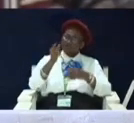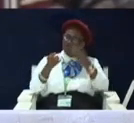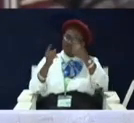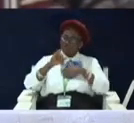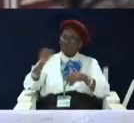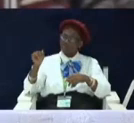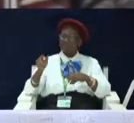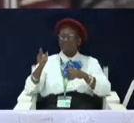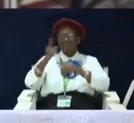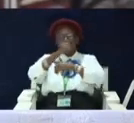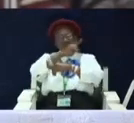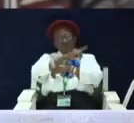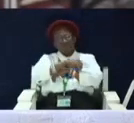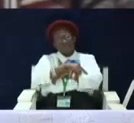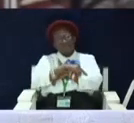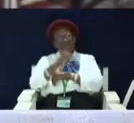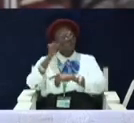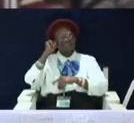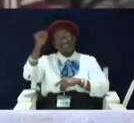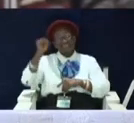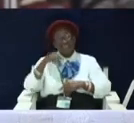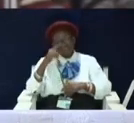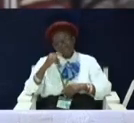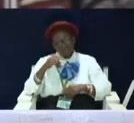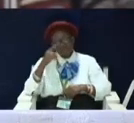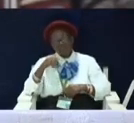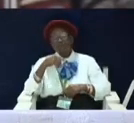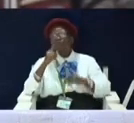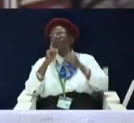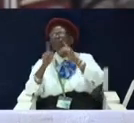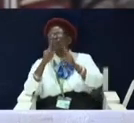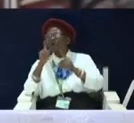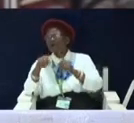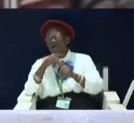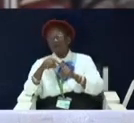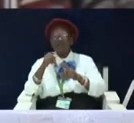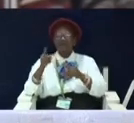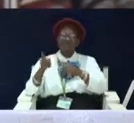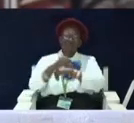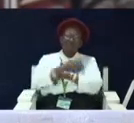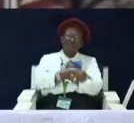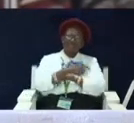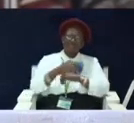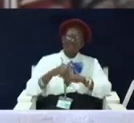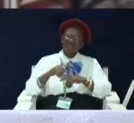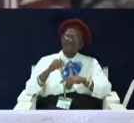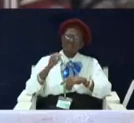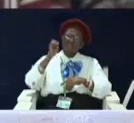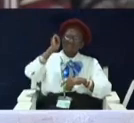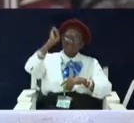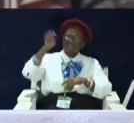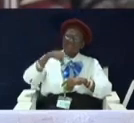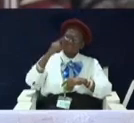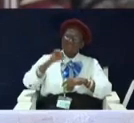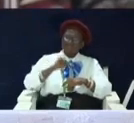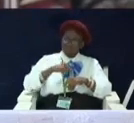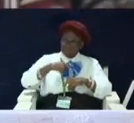today. She said, "Who talk about today?" He said, "I will sit at